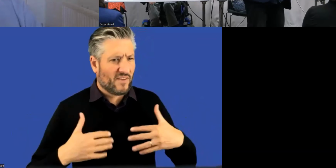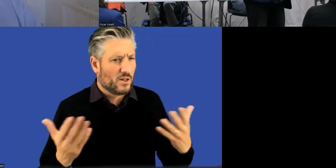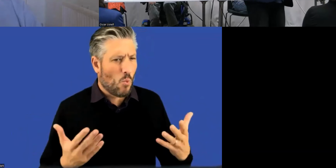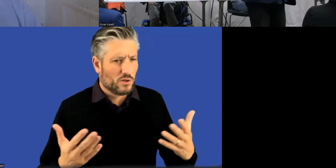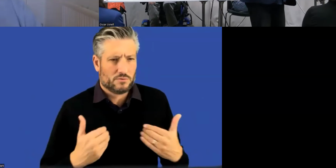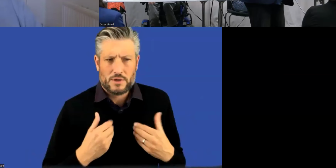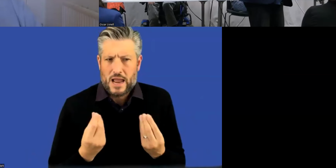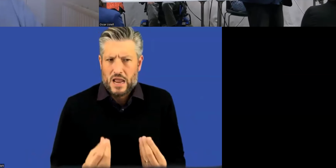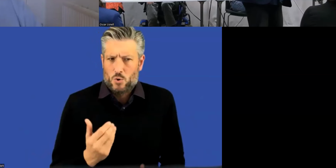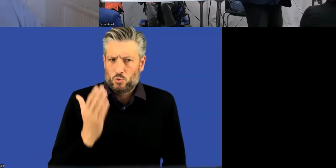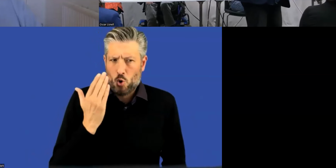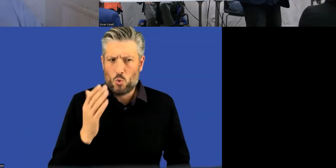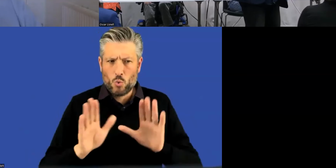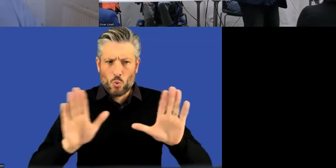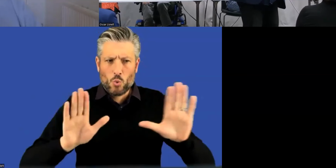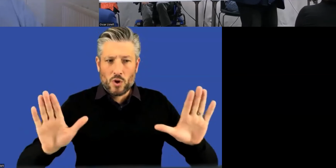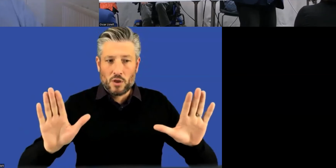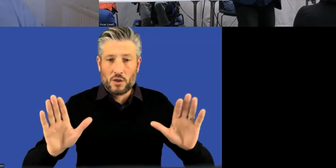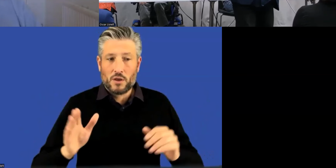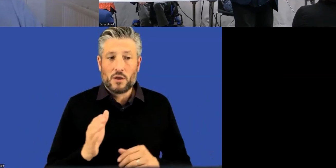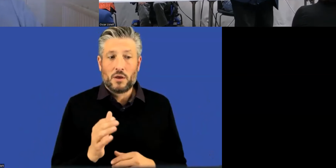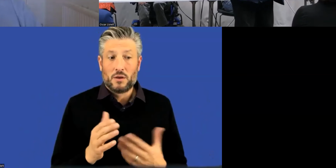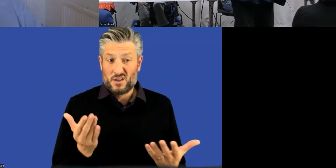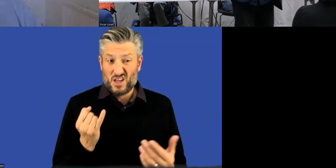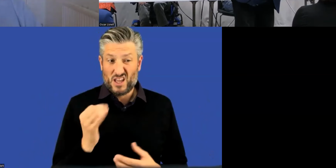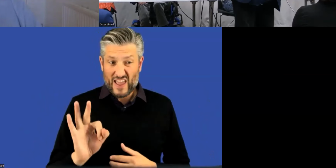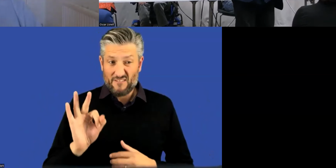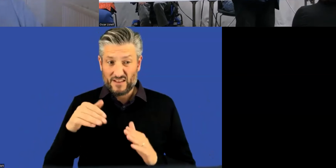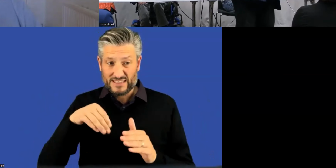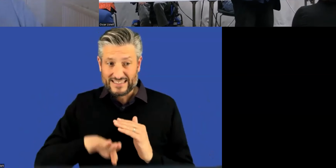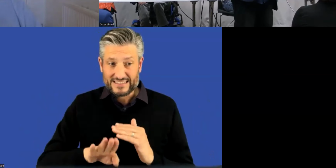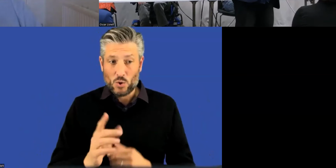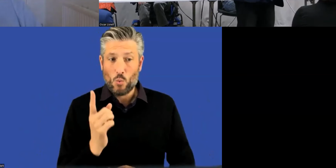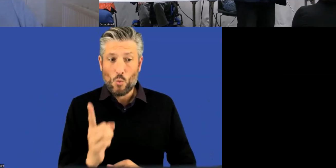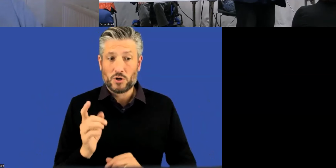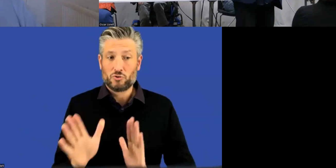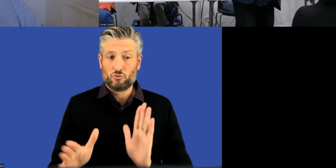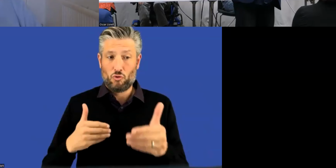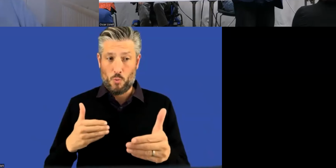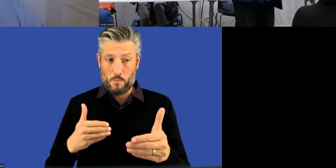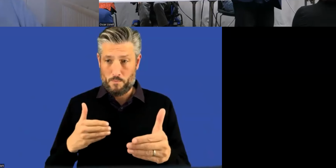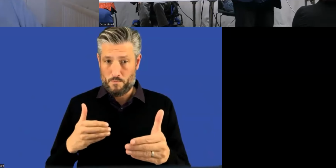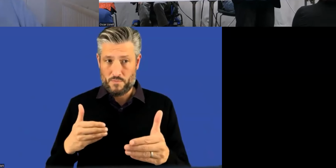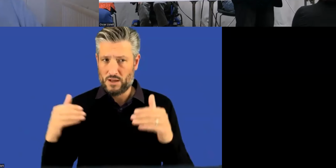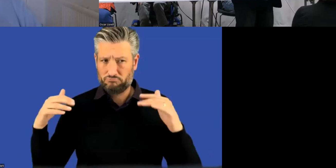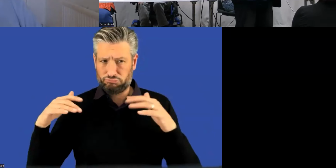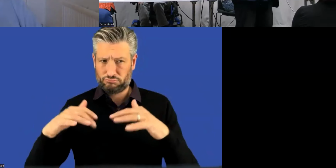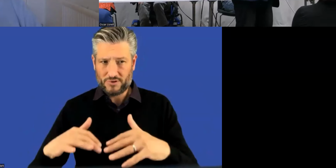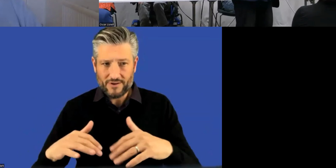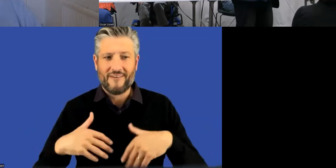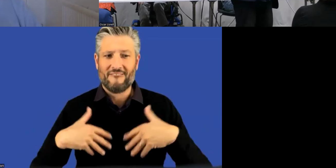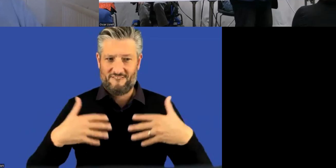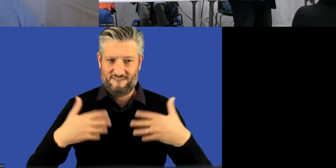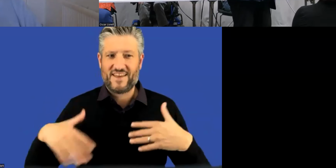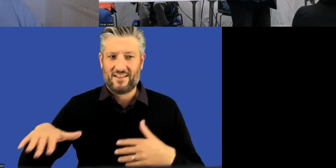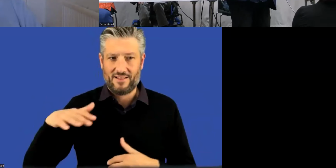with you. You can feel that when you're next to them in a room. There are all sorts of neurophysiological explanations of that, but you can't 200